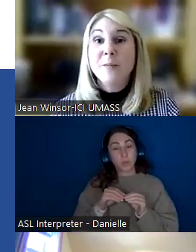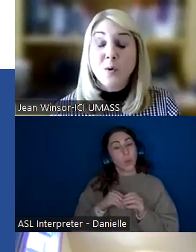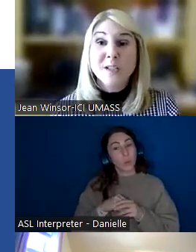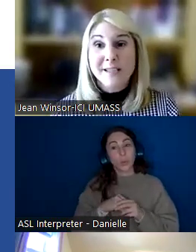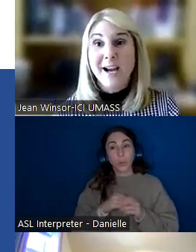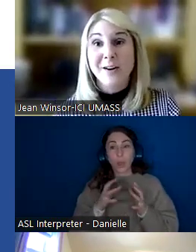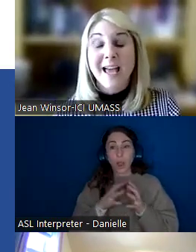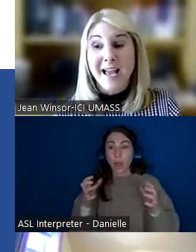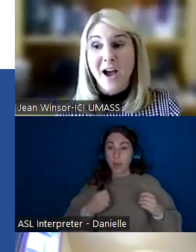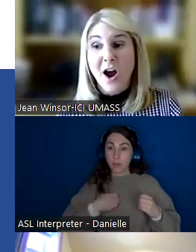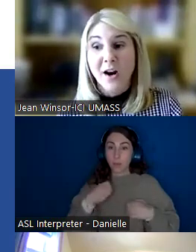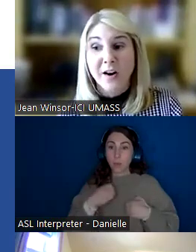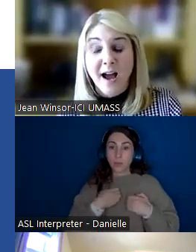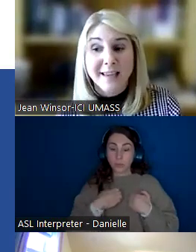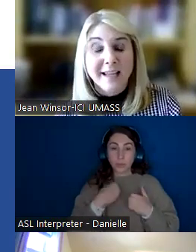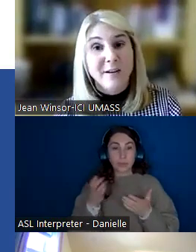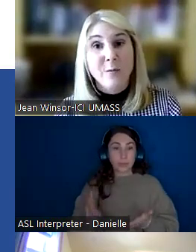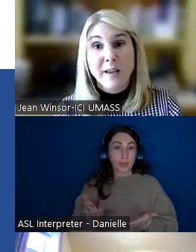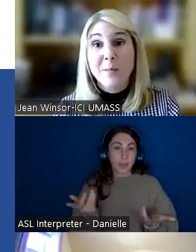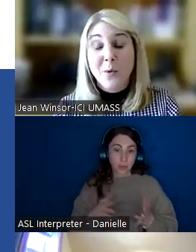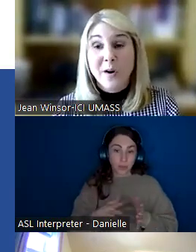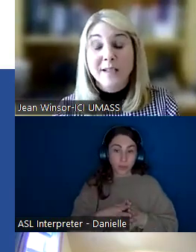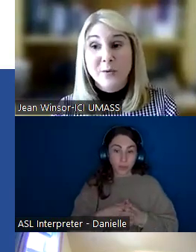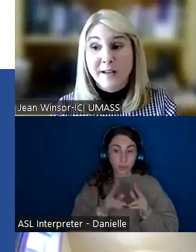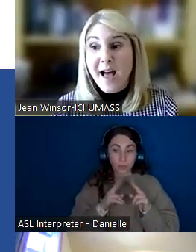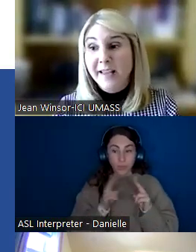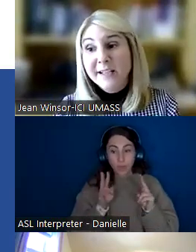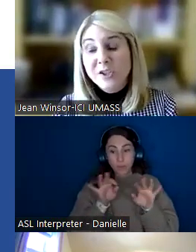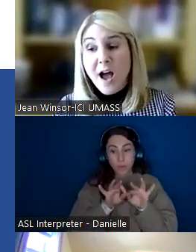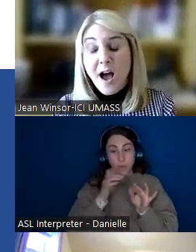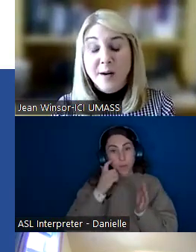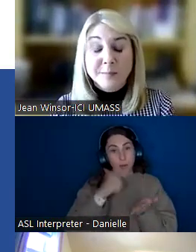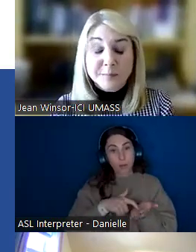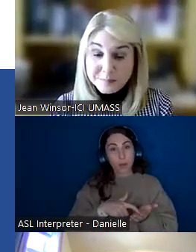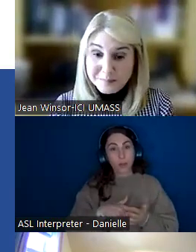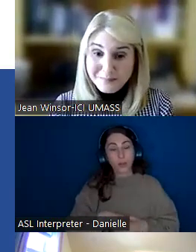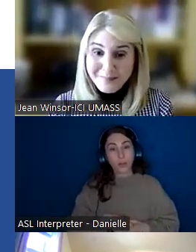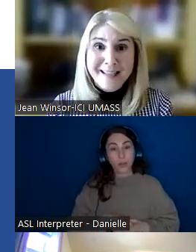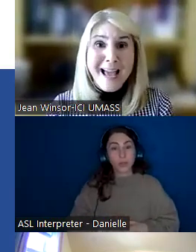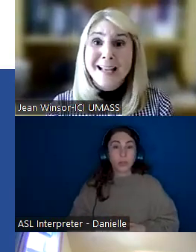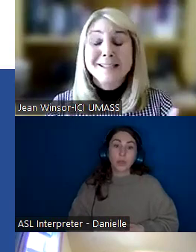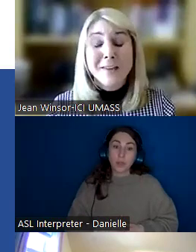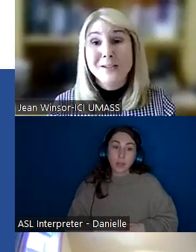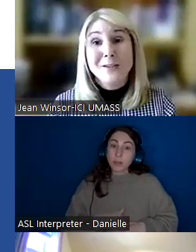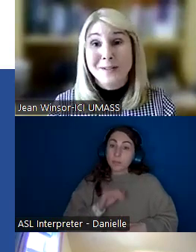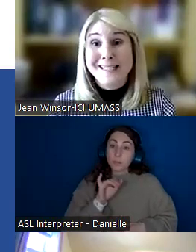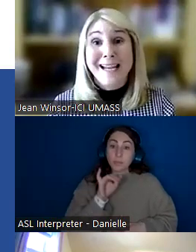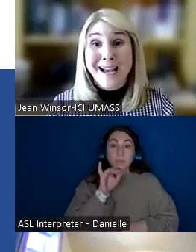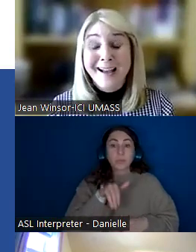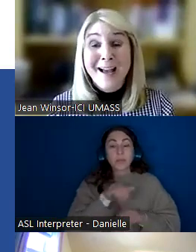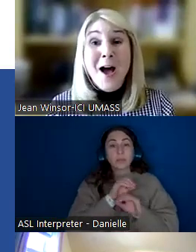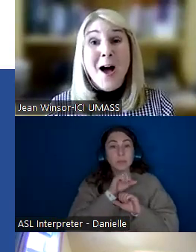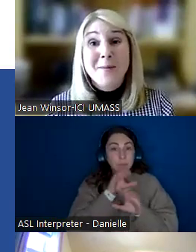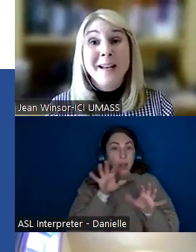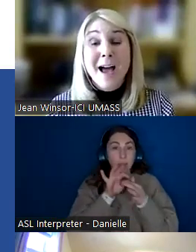lot of emotions there that are, I think, really important to acknowledge. And that has nothing to do with